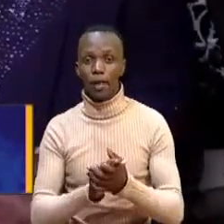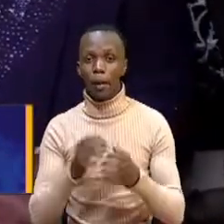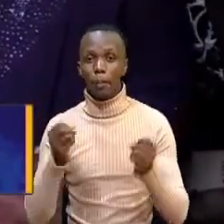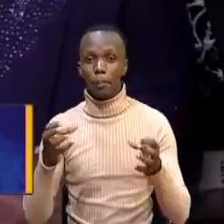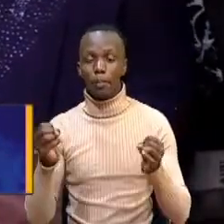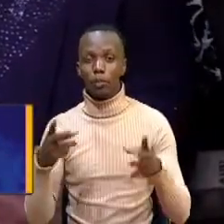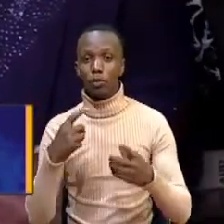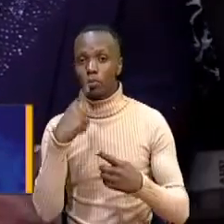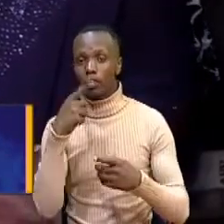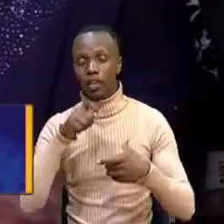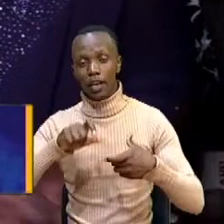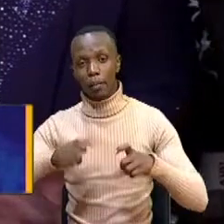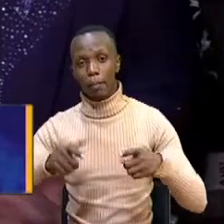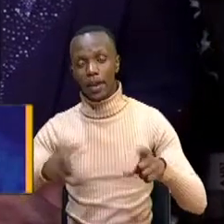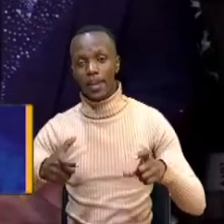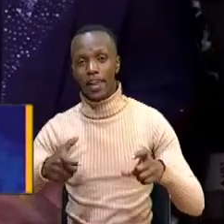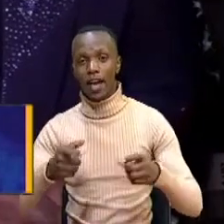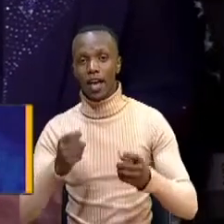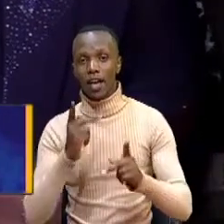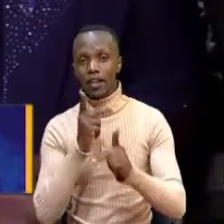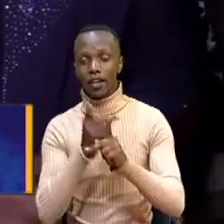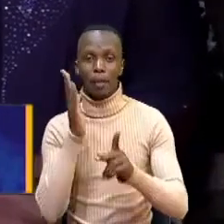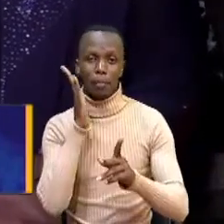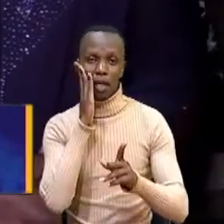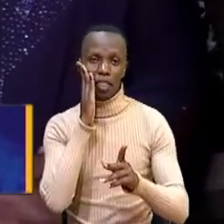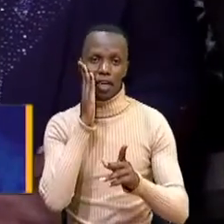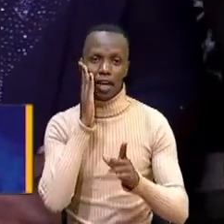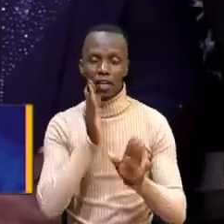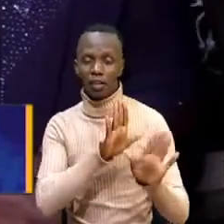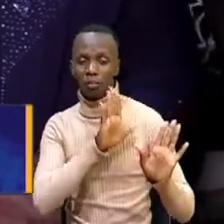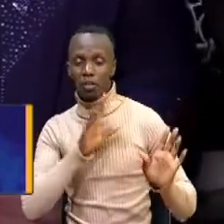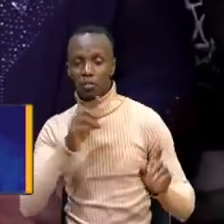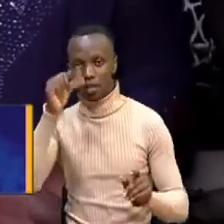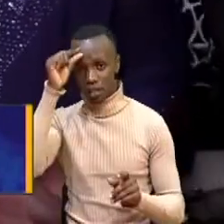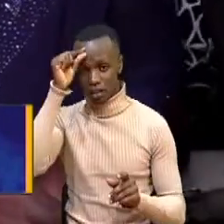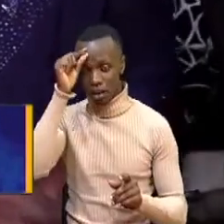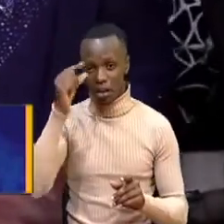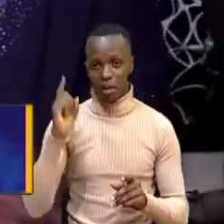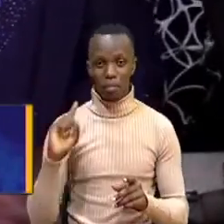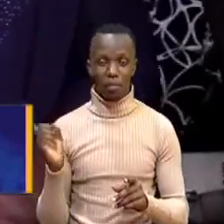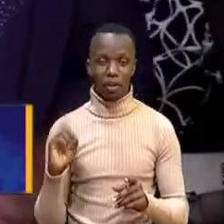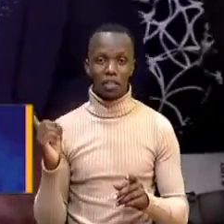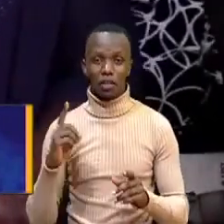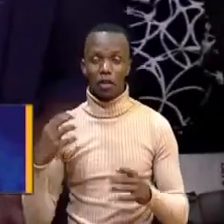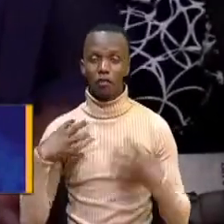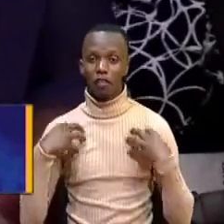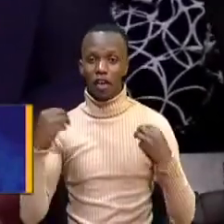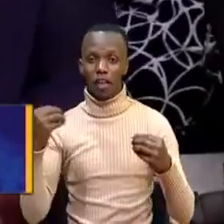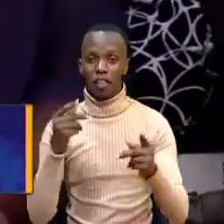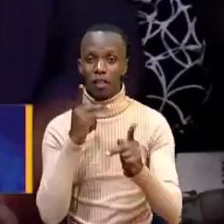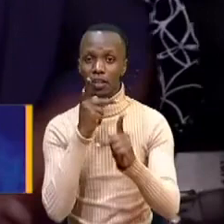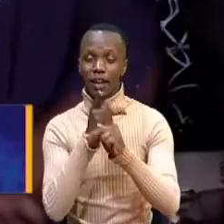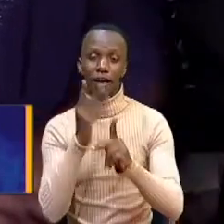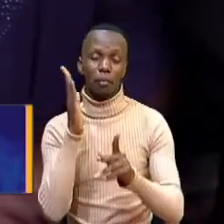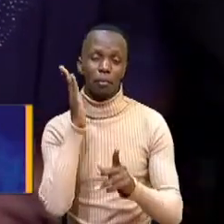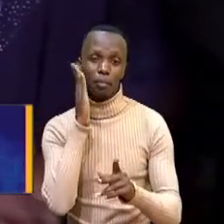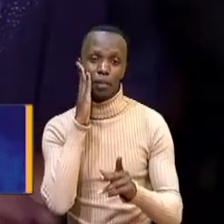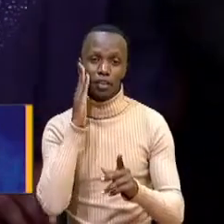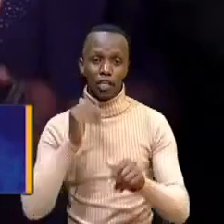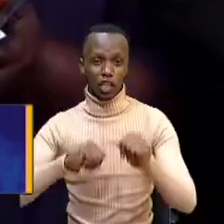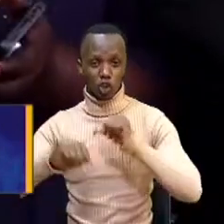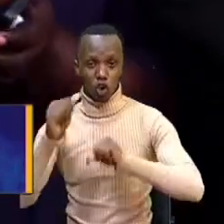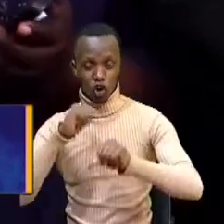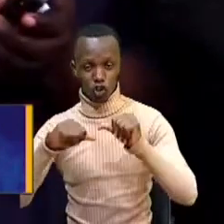been scrapped off. I want to confirm to you, as the Minister for Health, that Linda Mama is still with us.